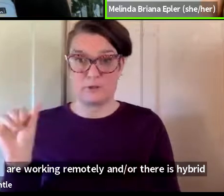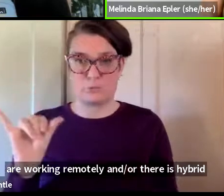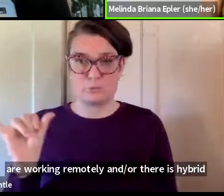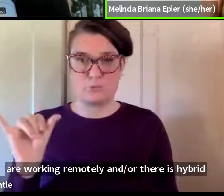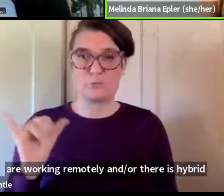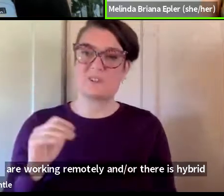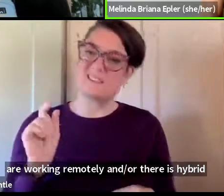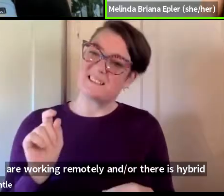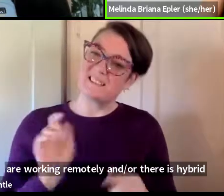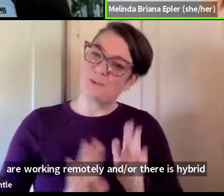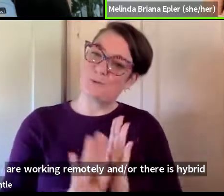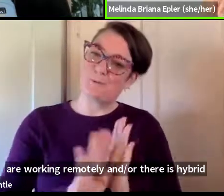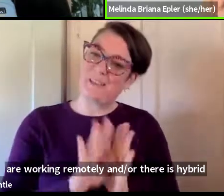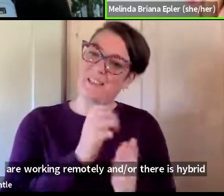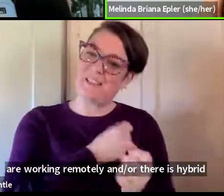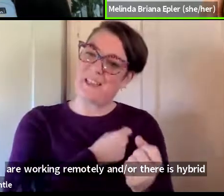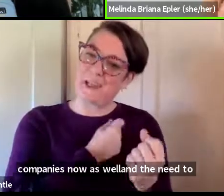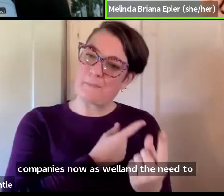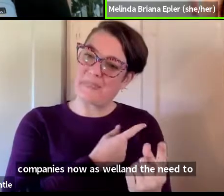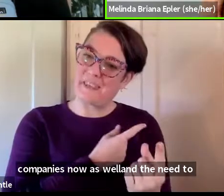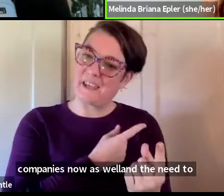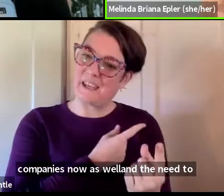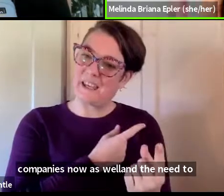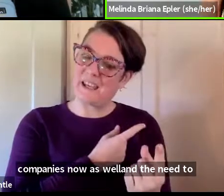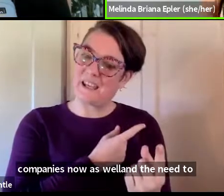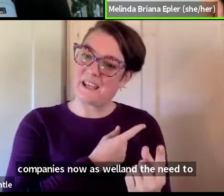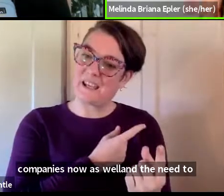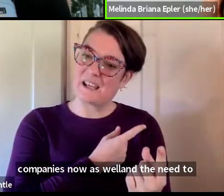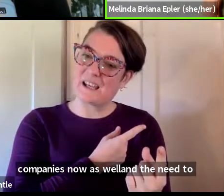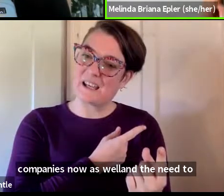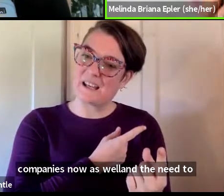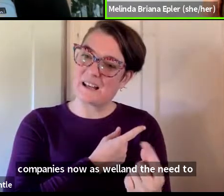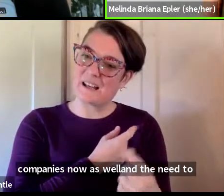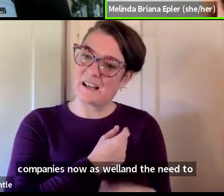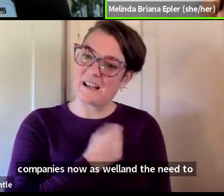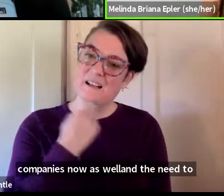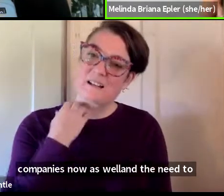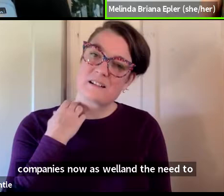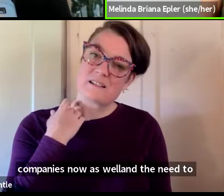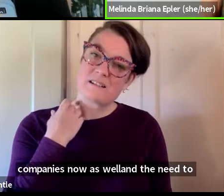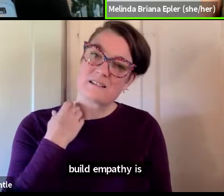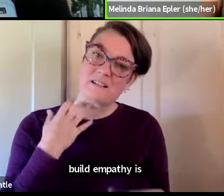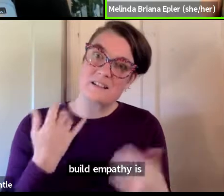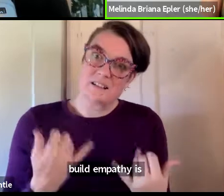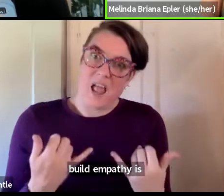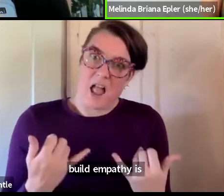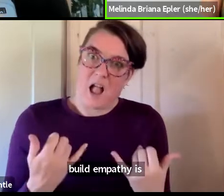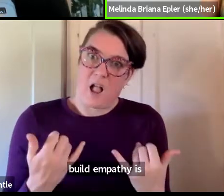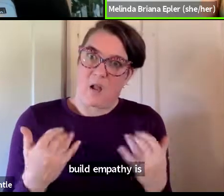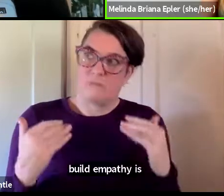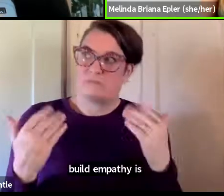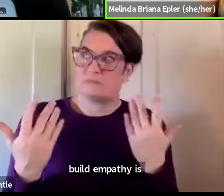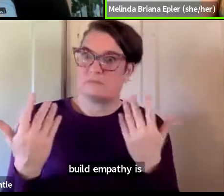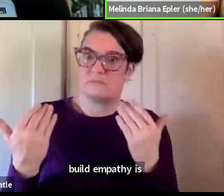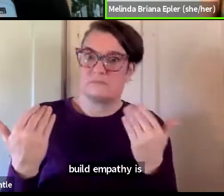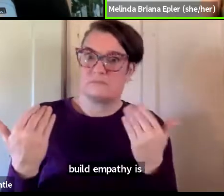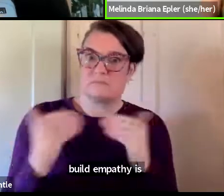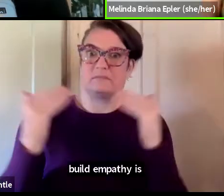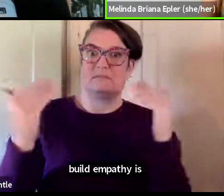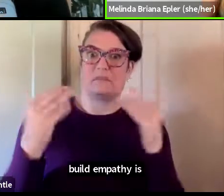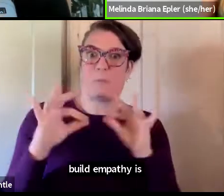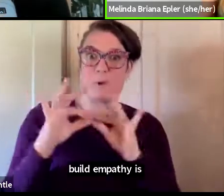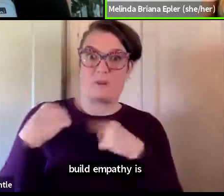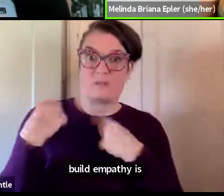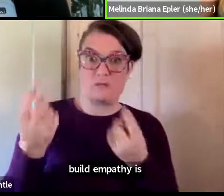build empathy is as important, if not more important now than ever. And yet it's, for